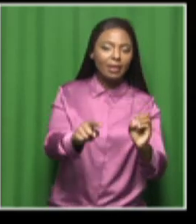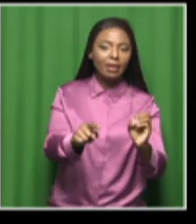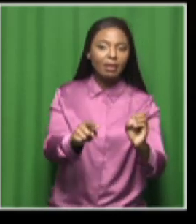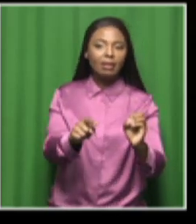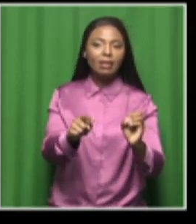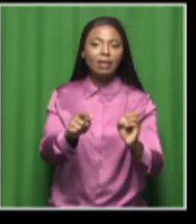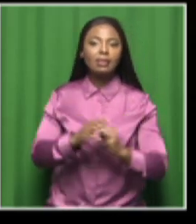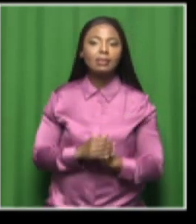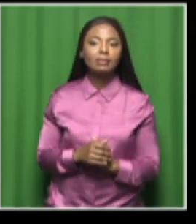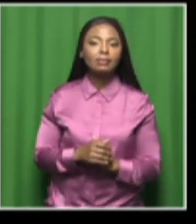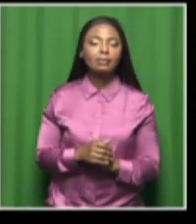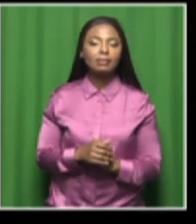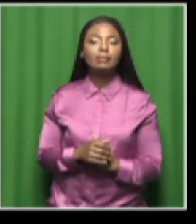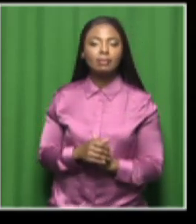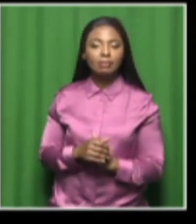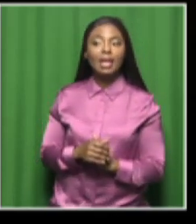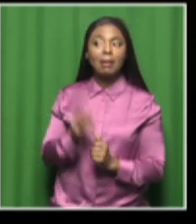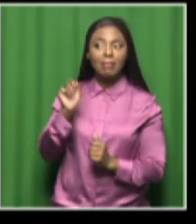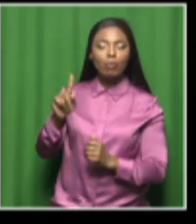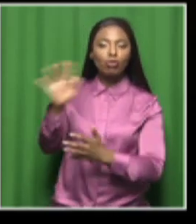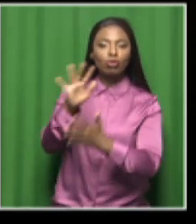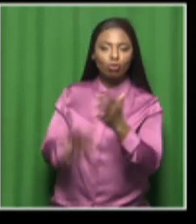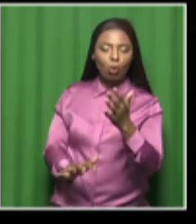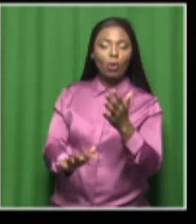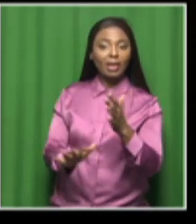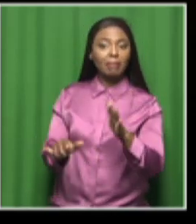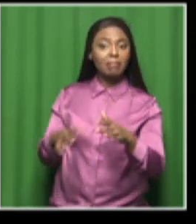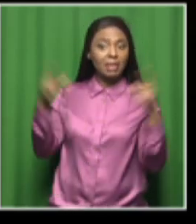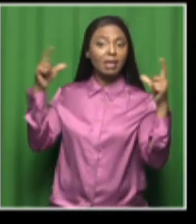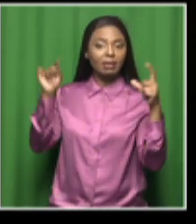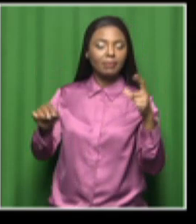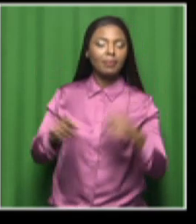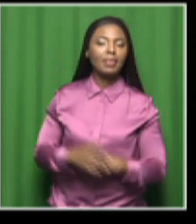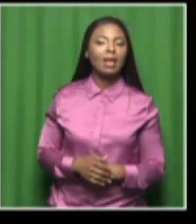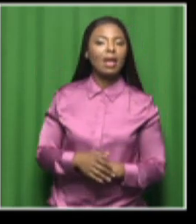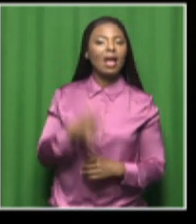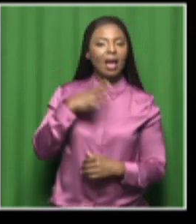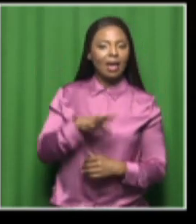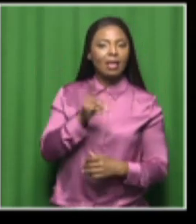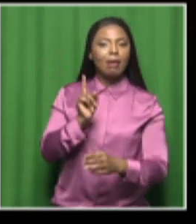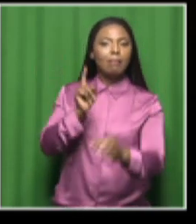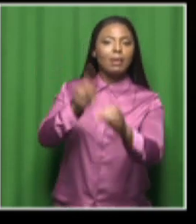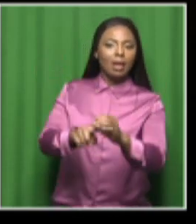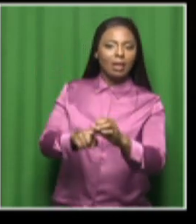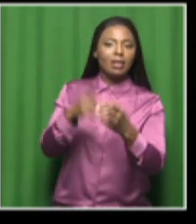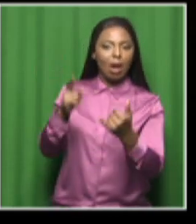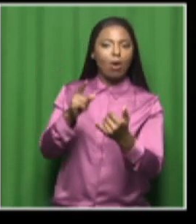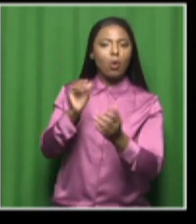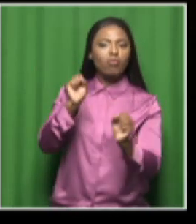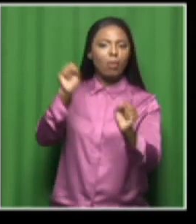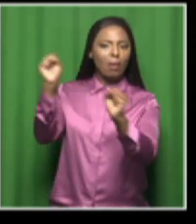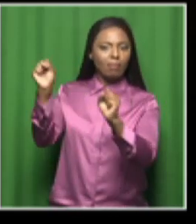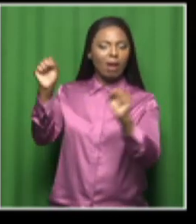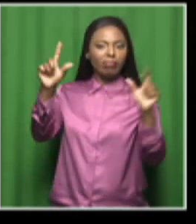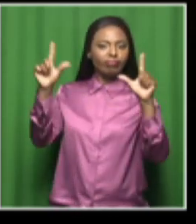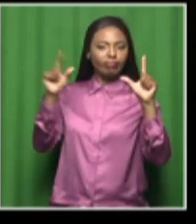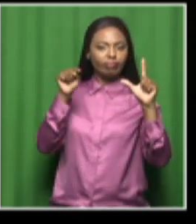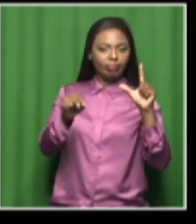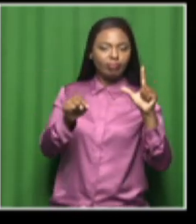on. So that's the lead story. Also, independent media rejoins the press council. And picture there